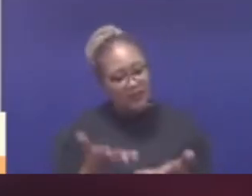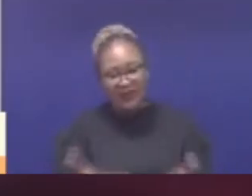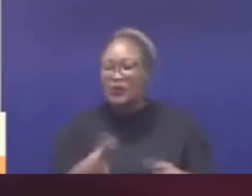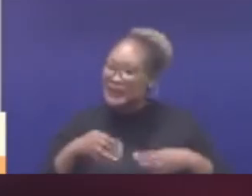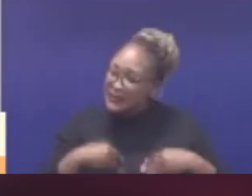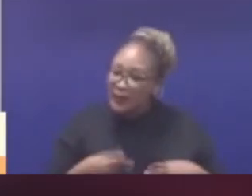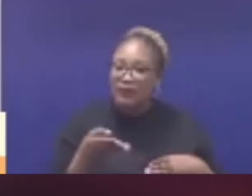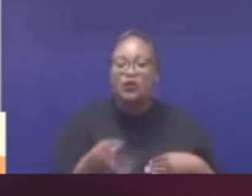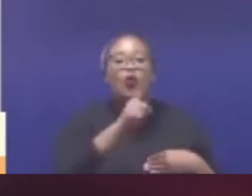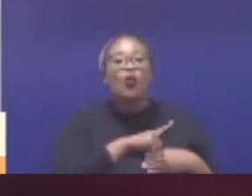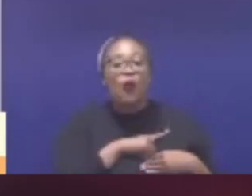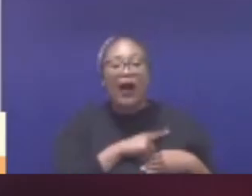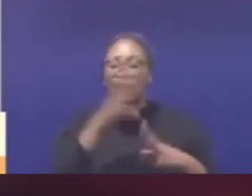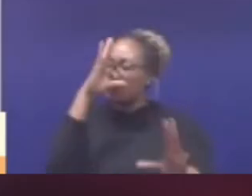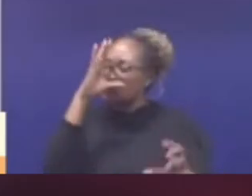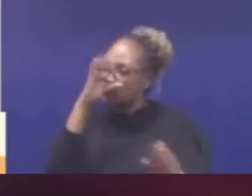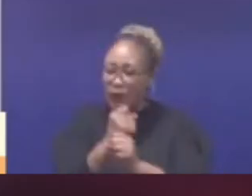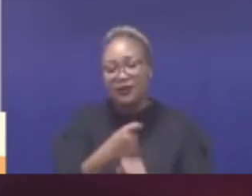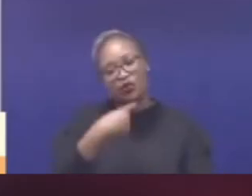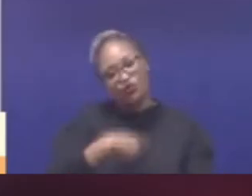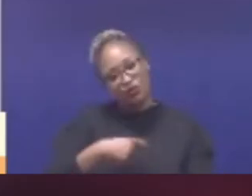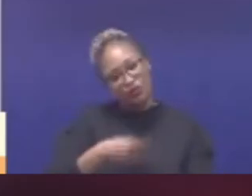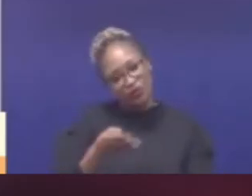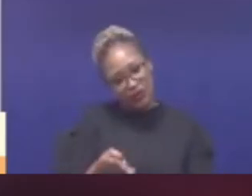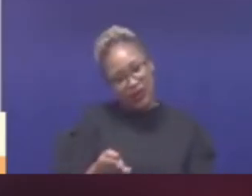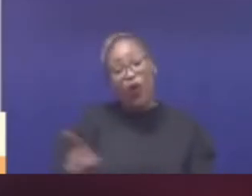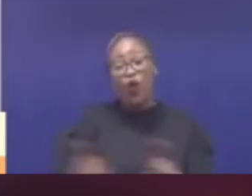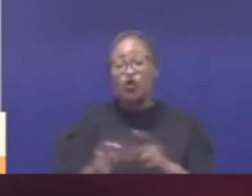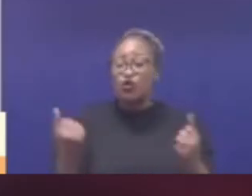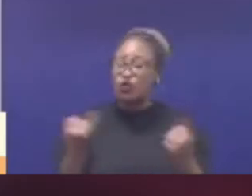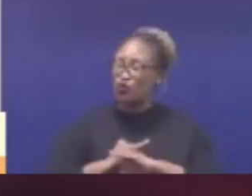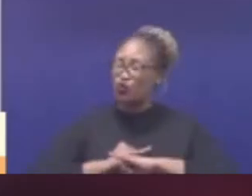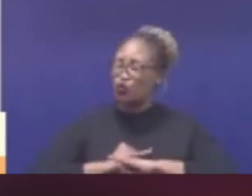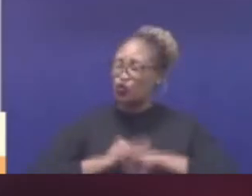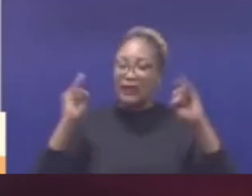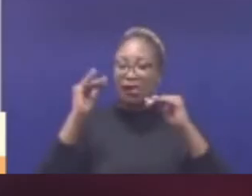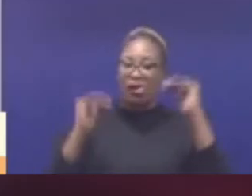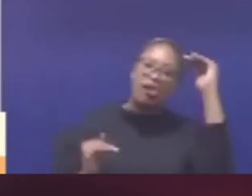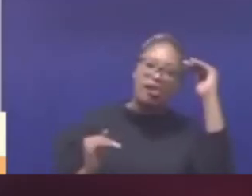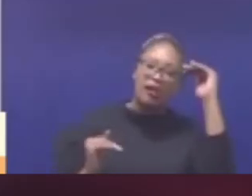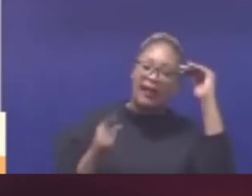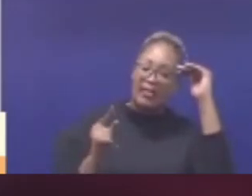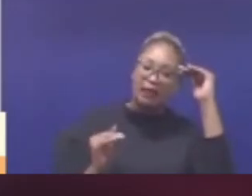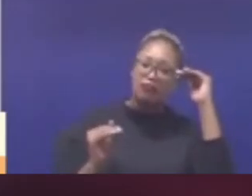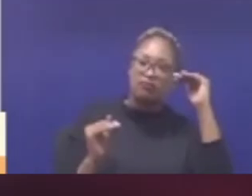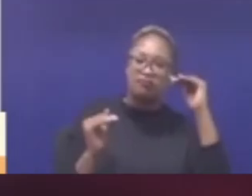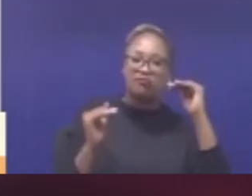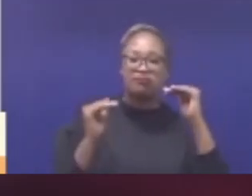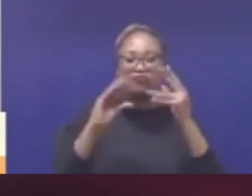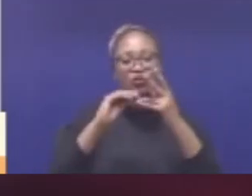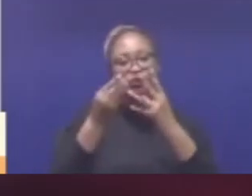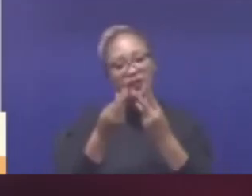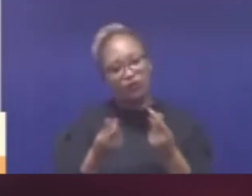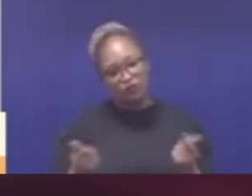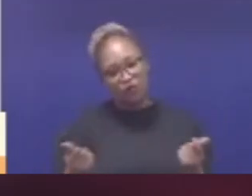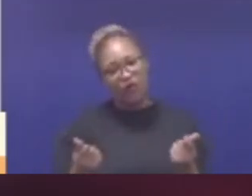center, and it addresses the greatest and most tragic of inequalities. Additionally, we urge